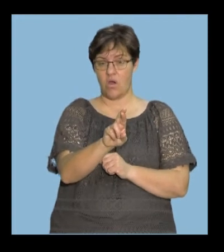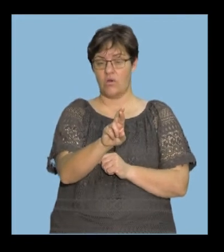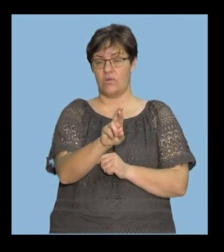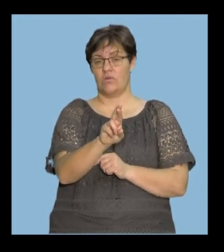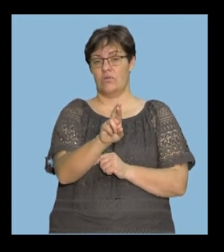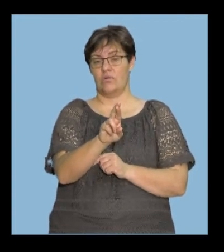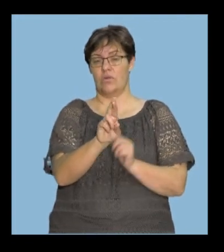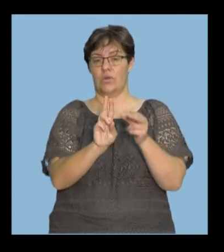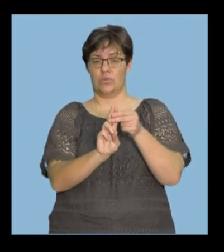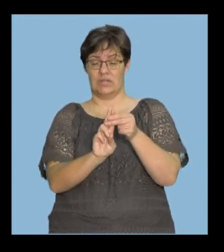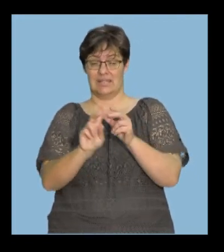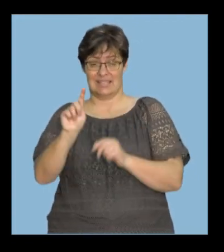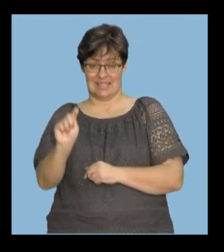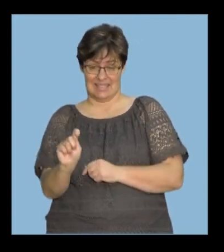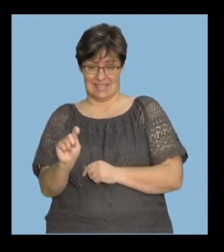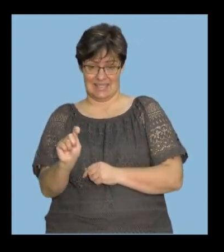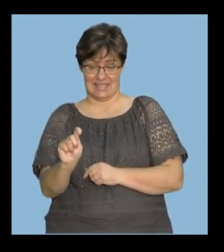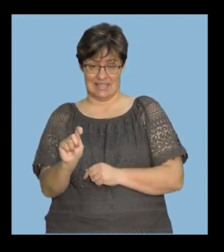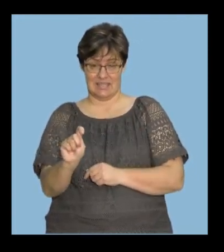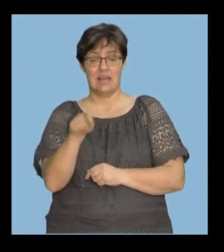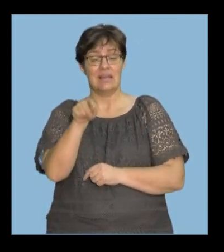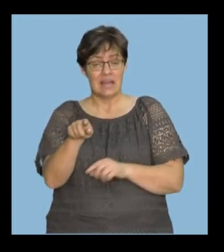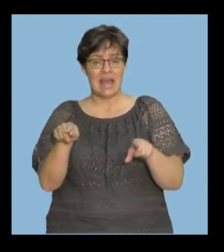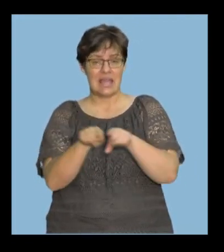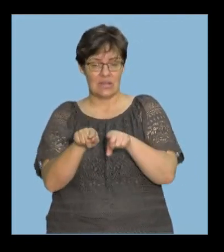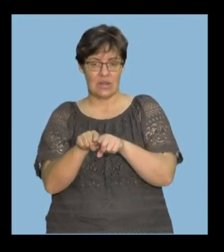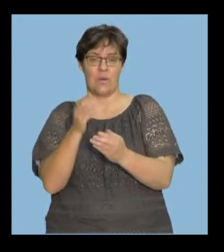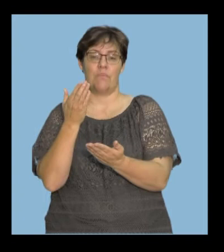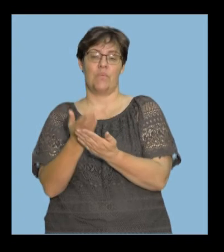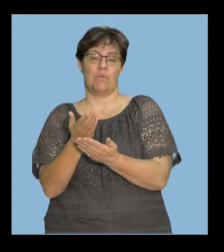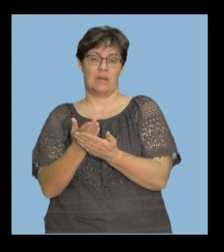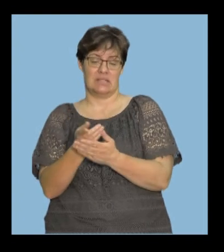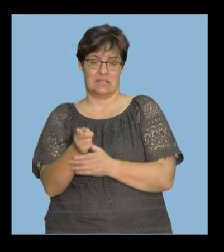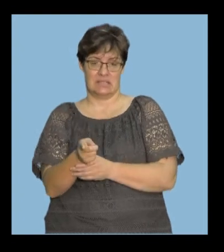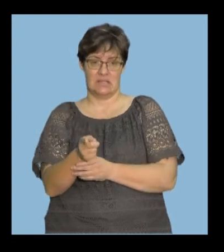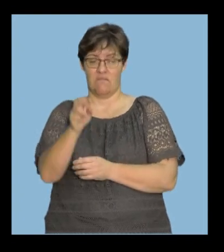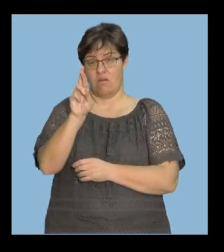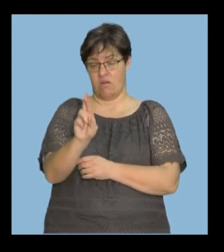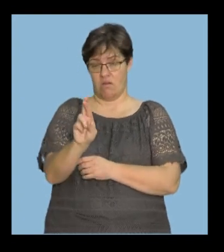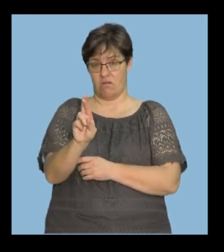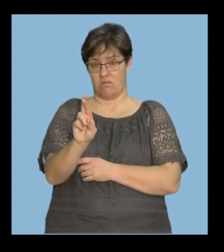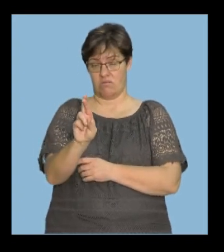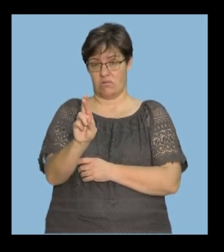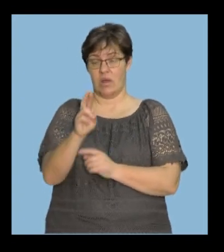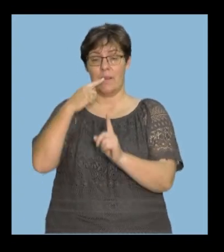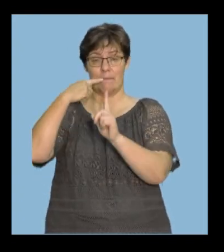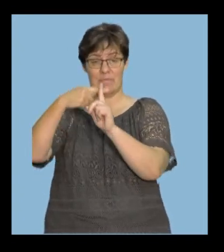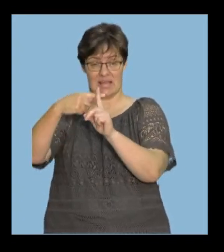R union T, and we're going to say then that's equal to the probability of